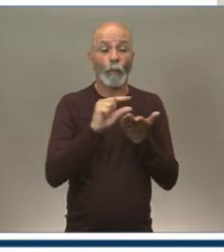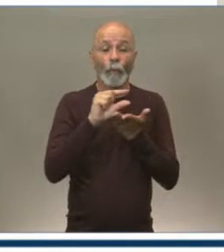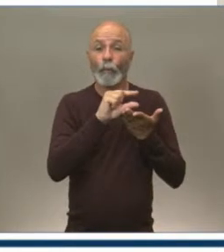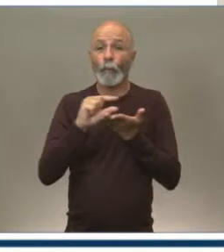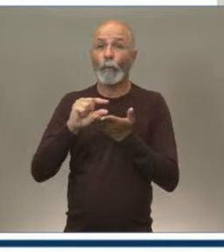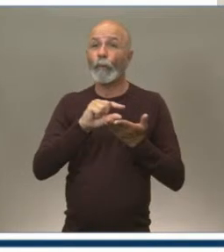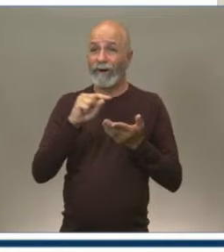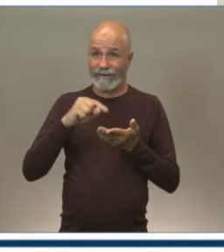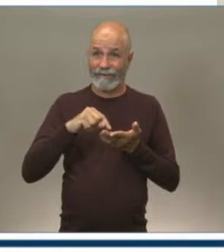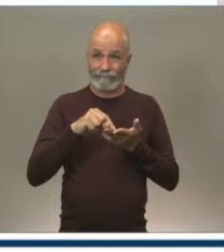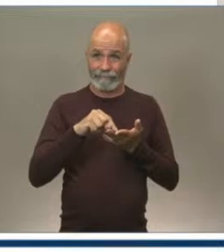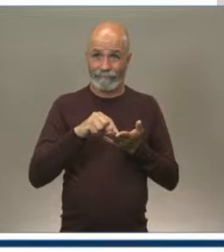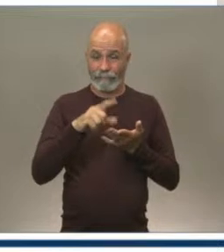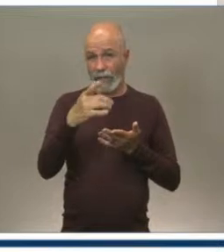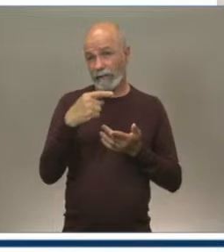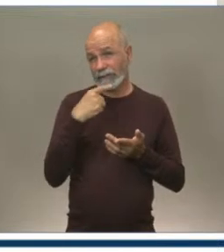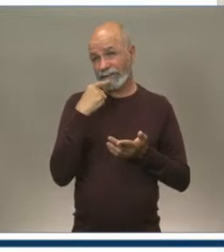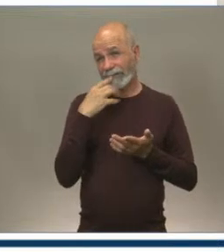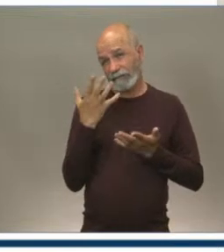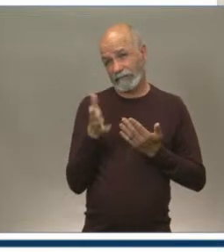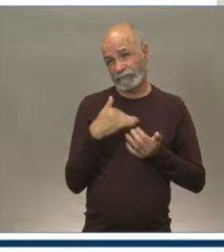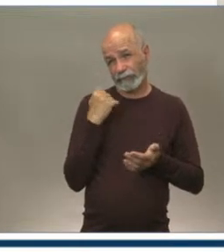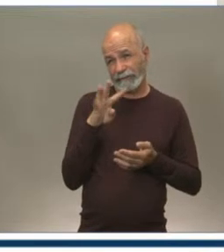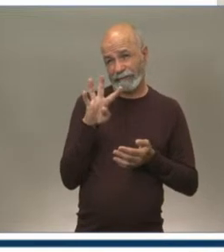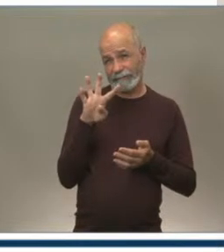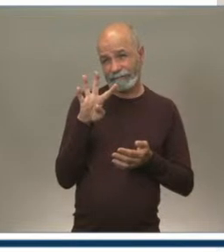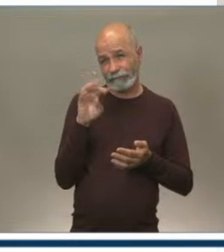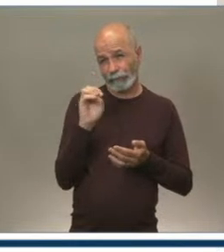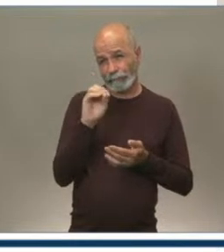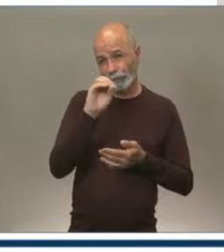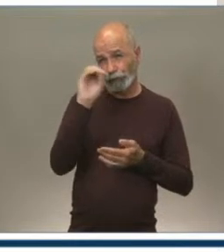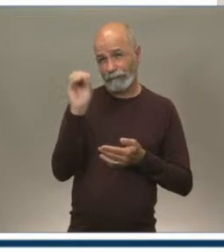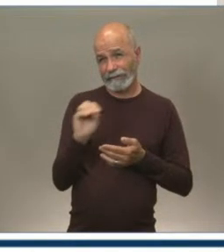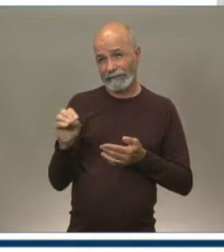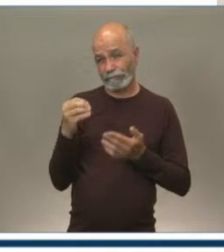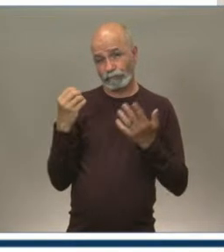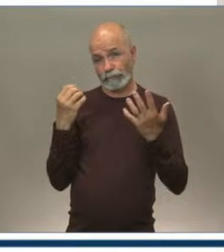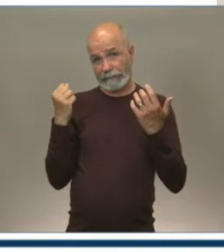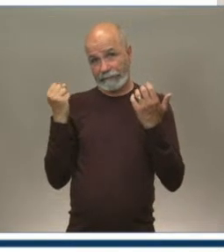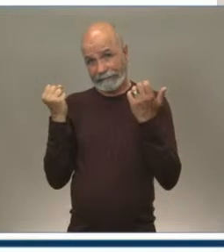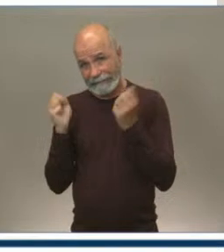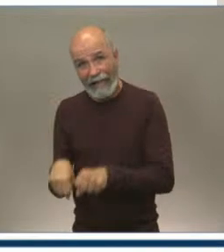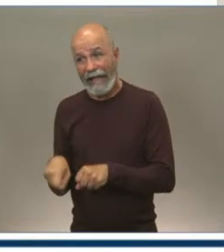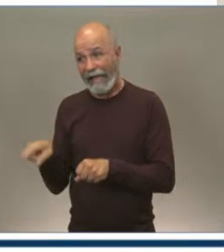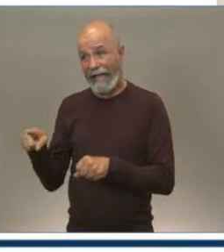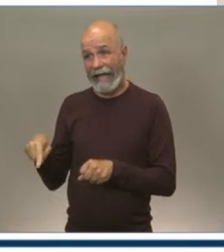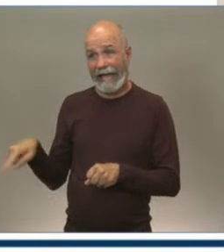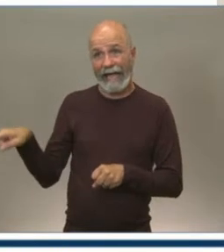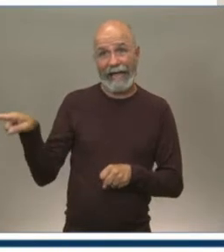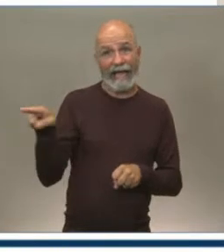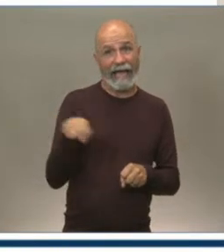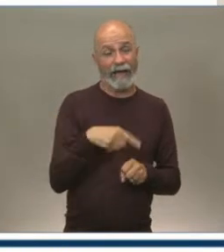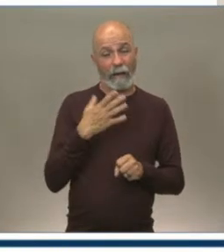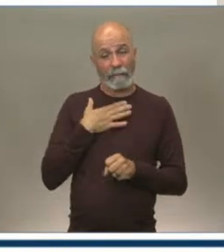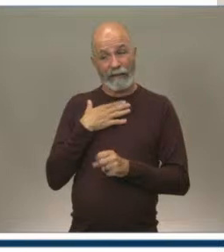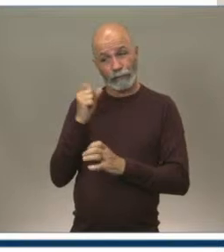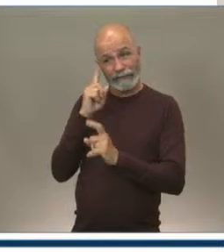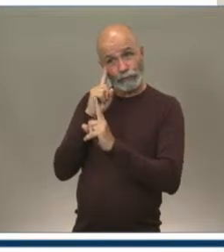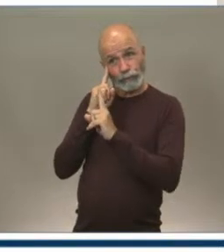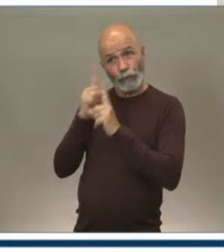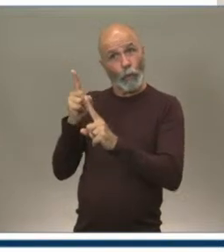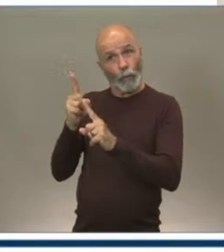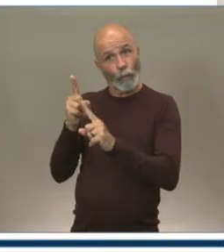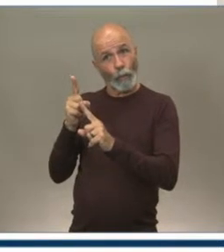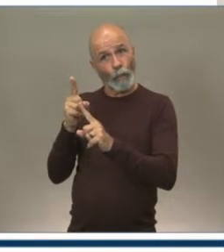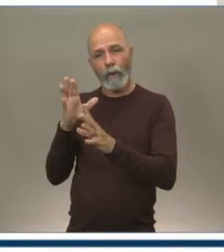us at around 40% of eligible people, are we on track to hit those targets as of this moment, or do we need to step it up even